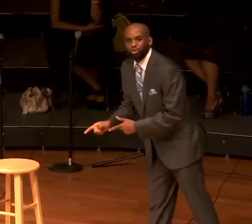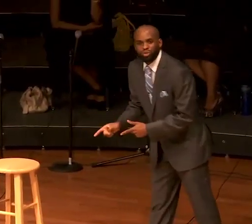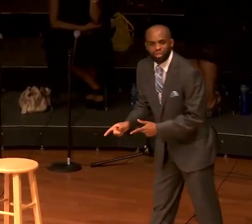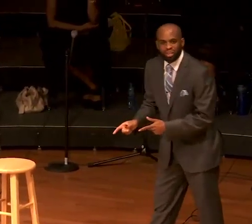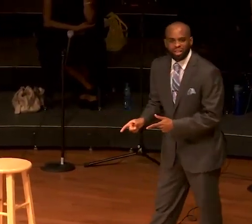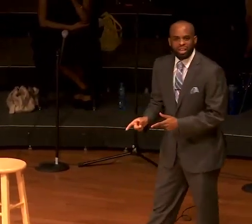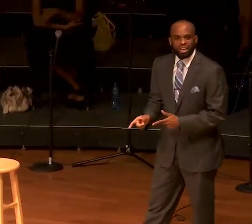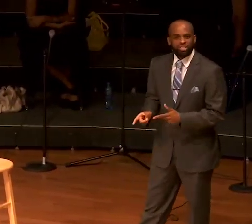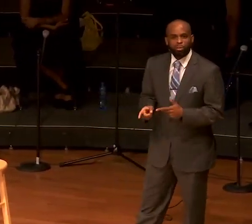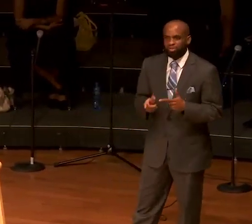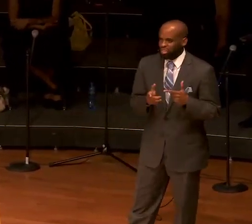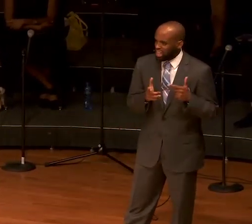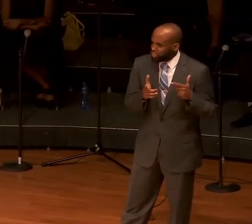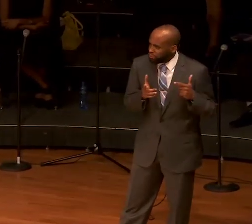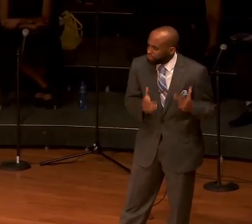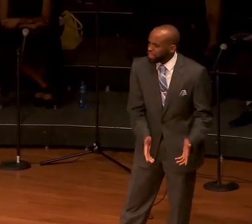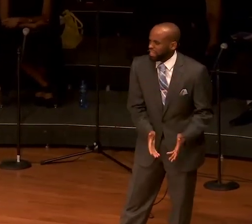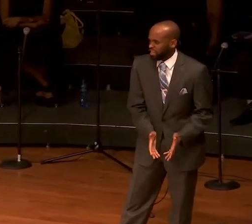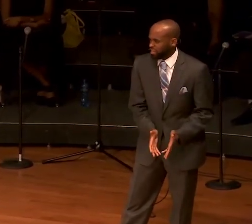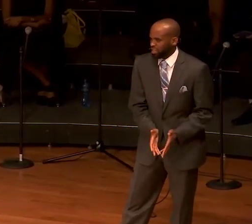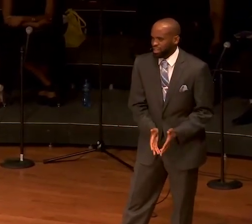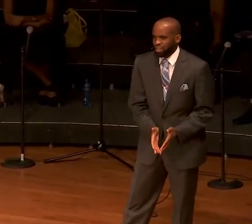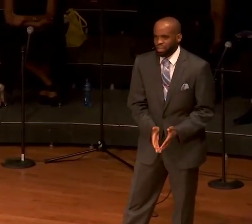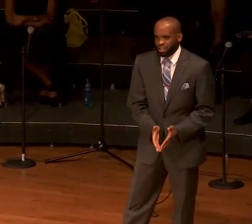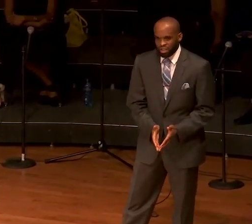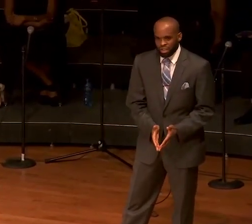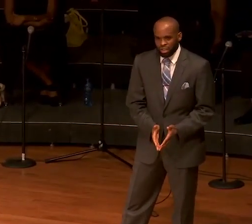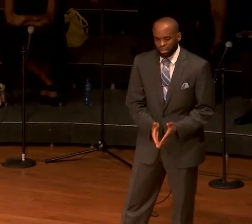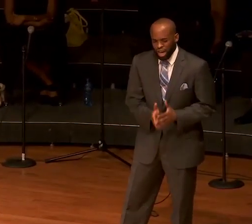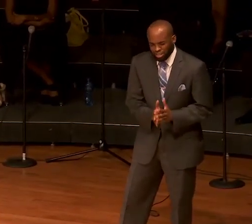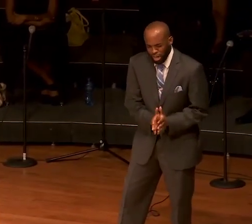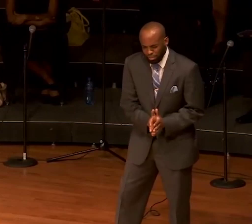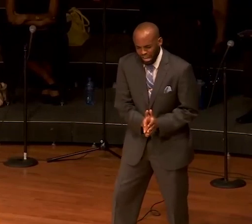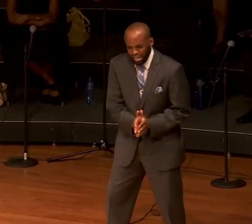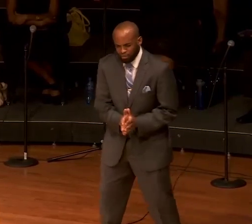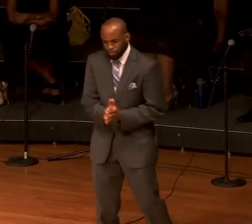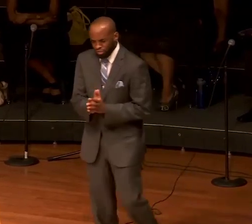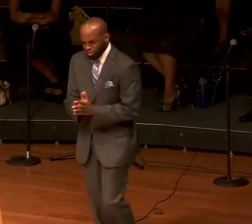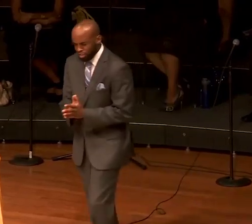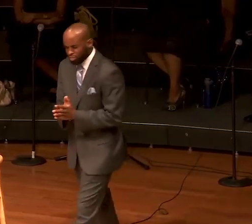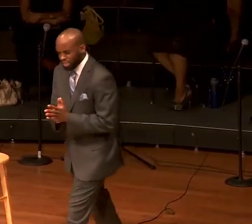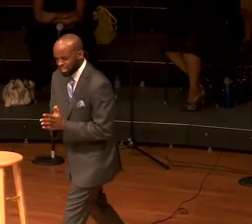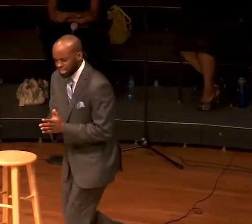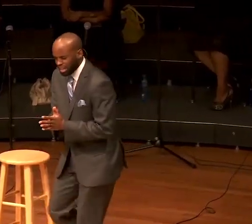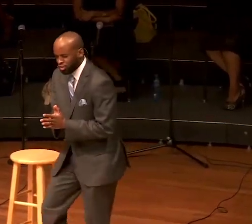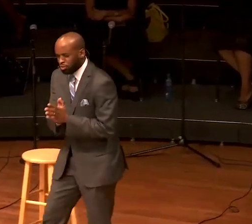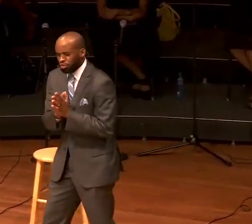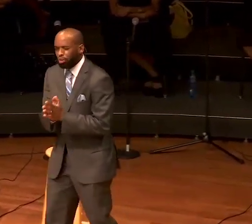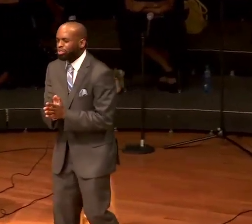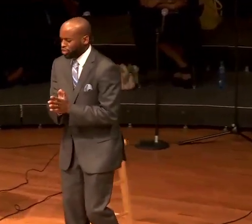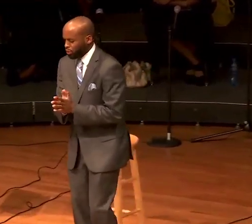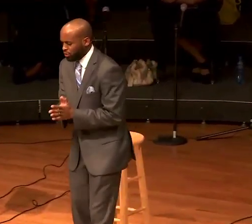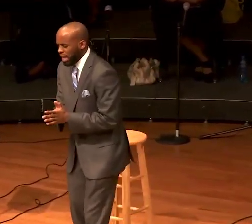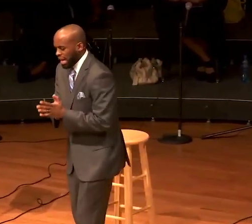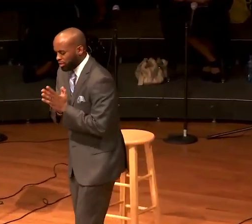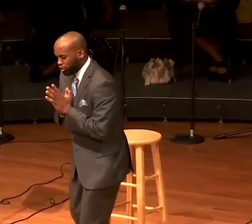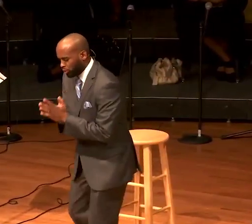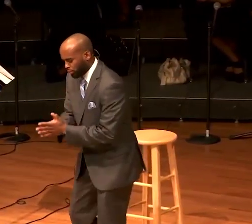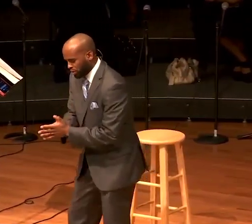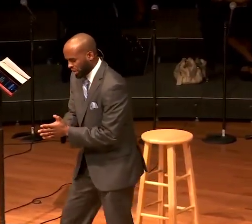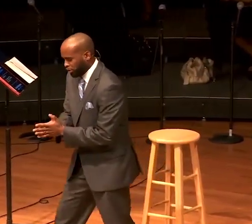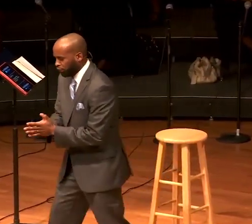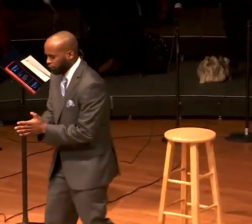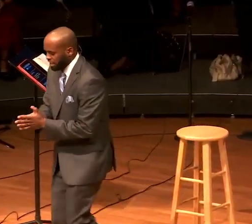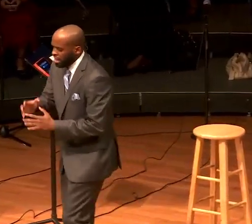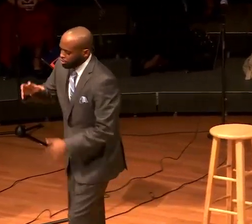Because truth is supposed to set you free. John chapter 8, verse 32, Jesus says, "You will know the truth, and the